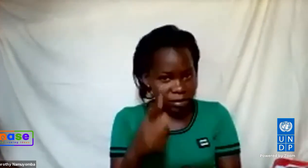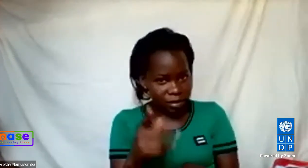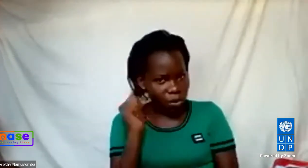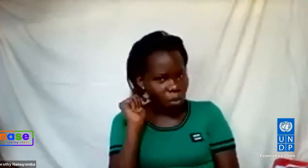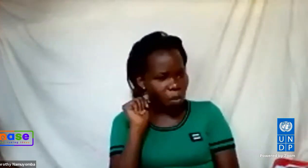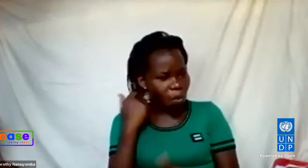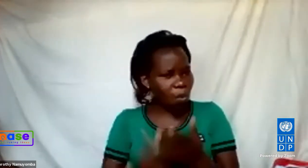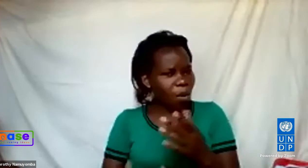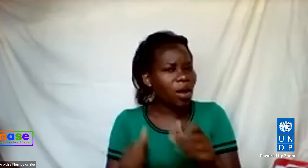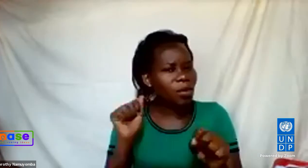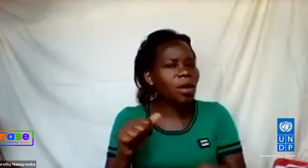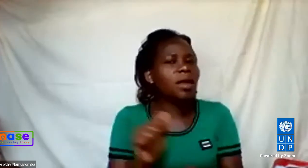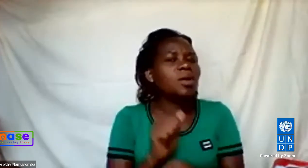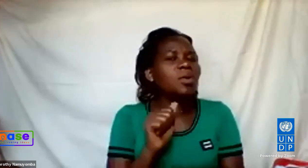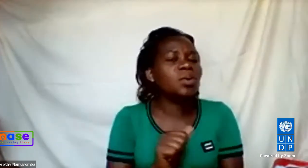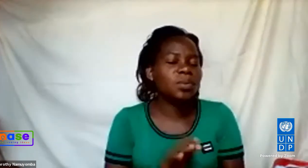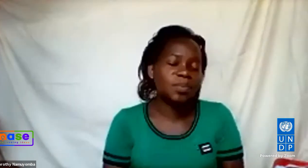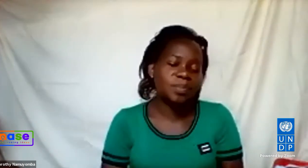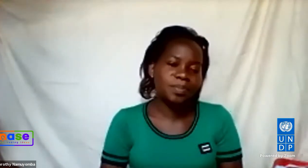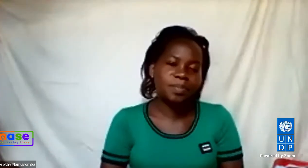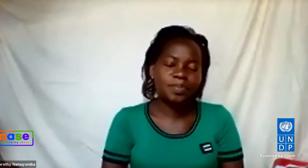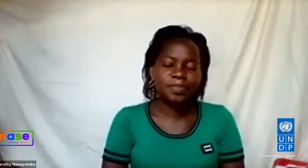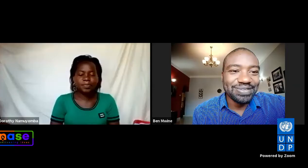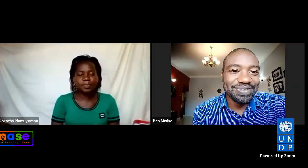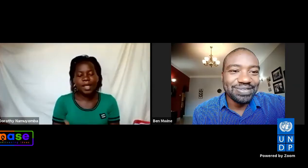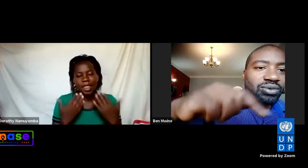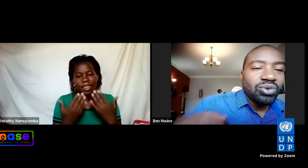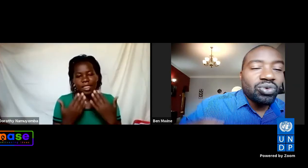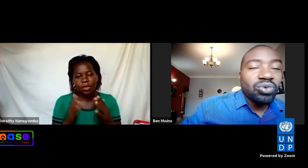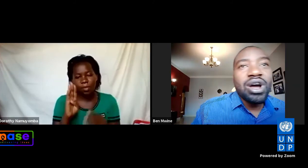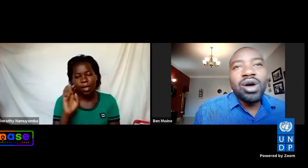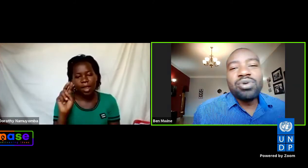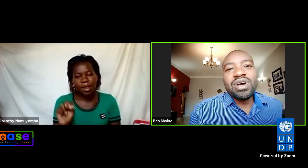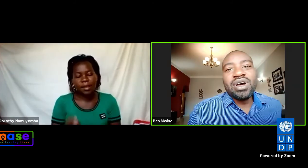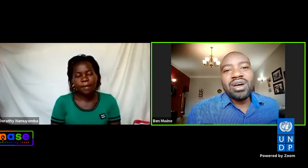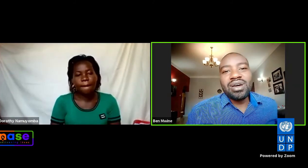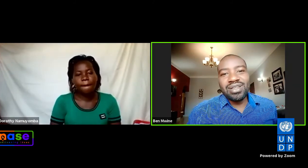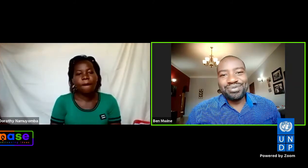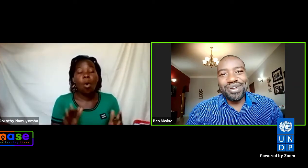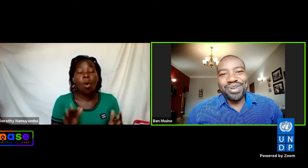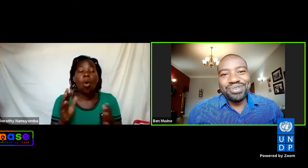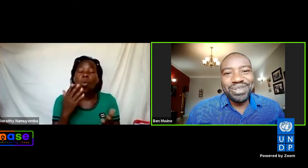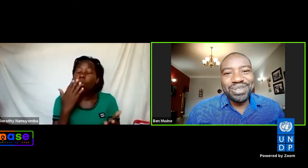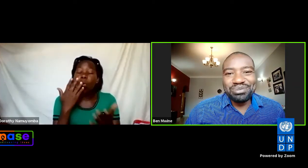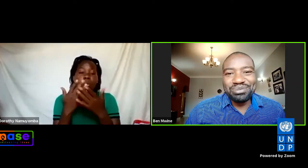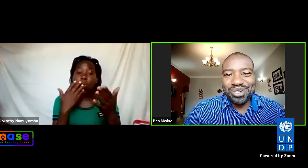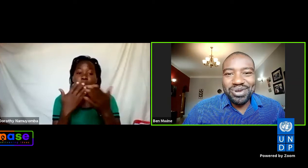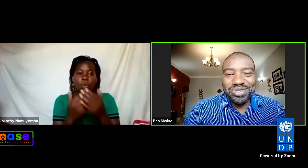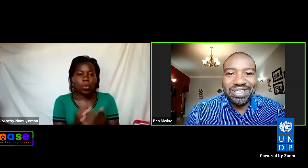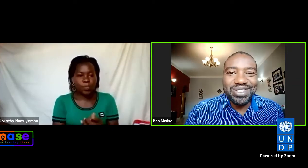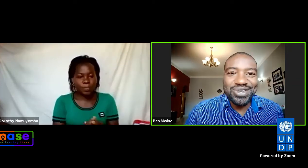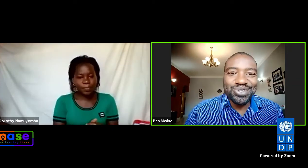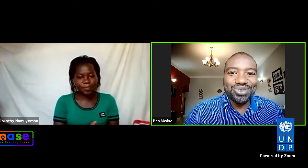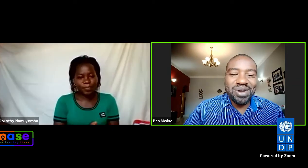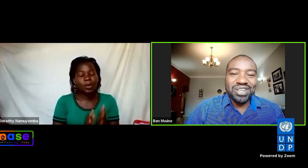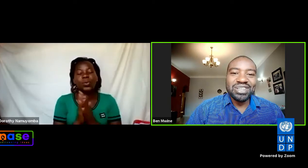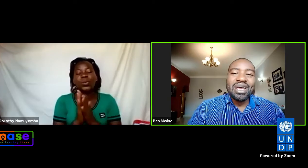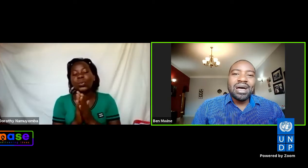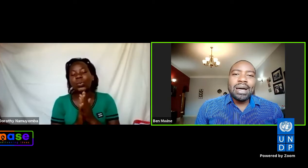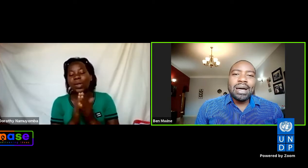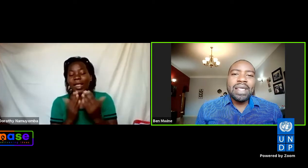and indeed you'll come through. Thanks, Ben. Wow, that's very, very inspirational, Moses. Thank you so